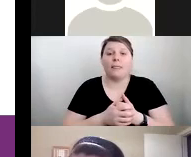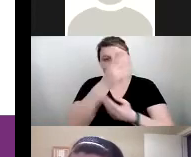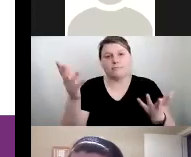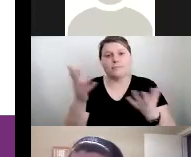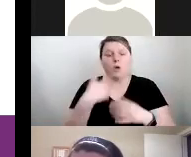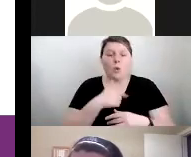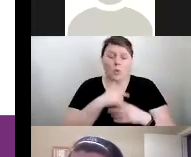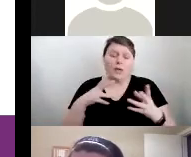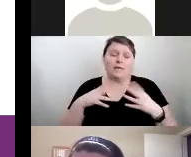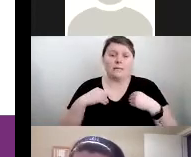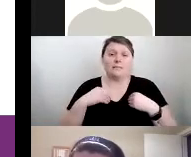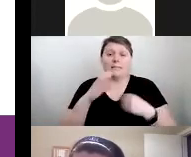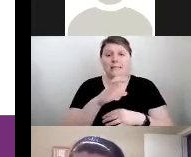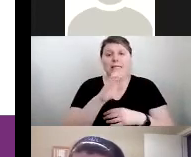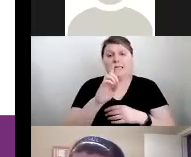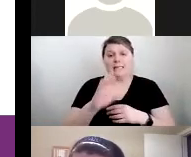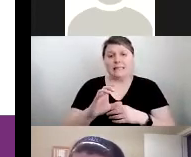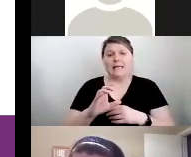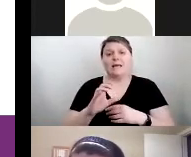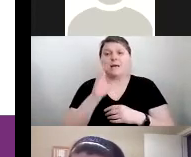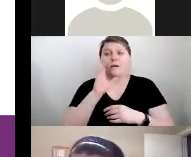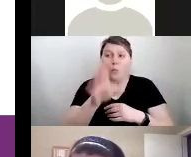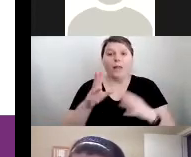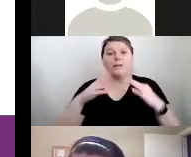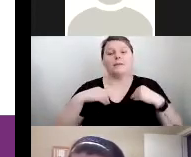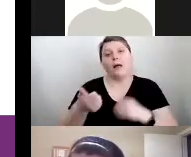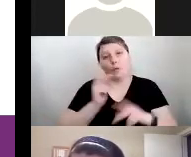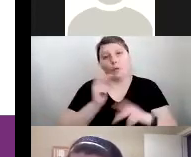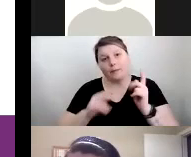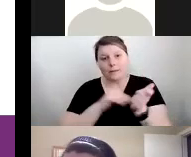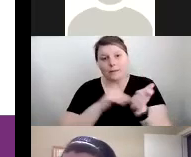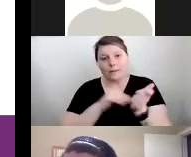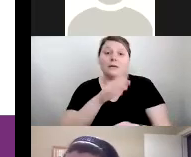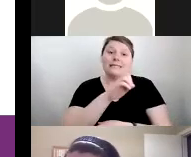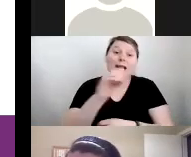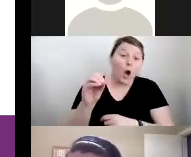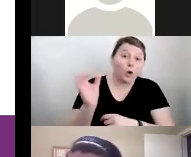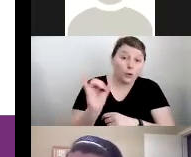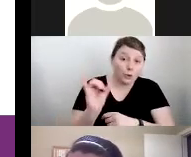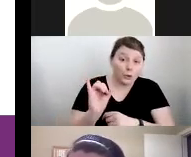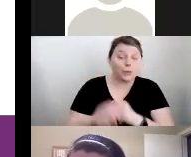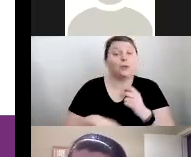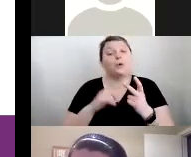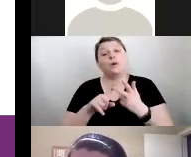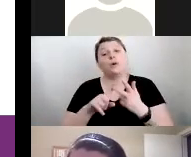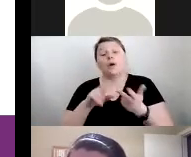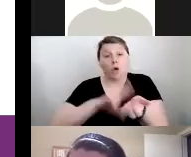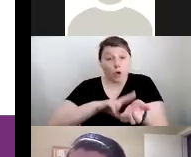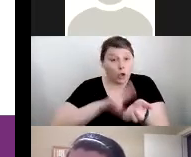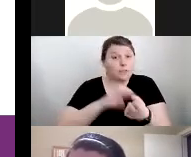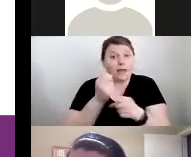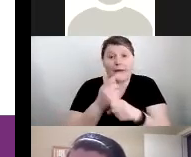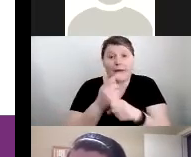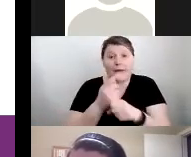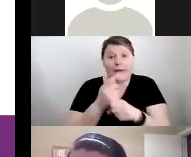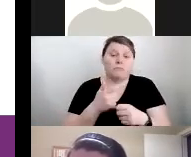we do take, or the CDC takes people other than MDs. First of all, they take DOs, but they also take nurses every year.